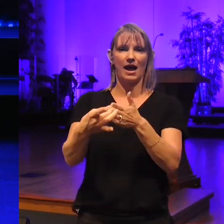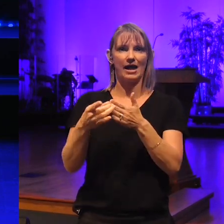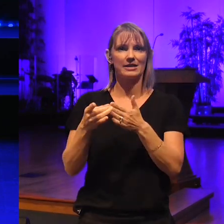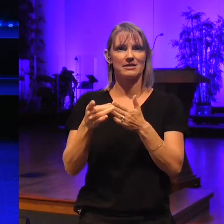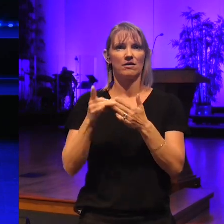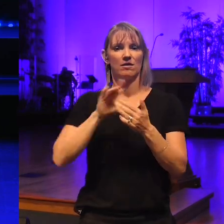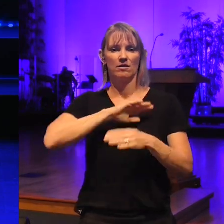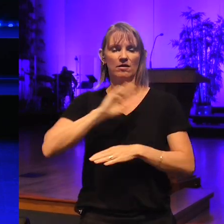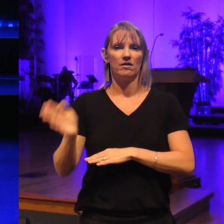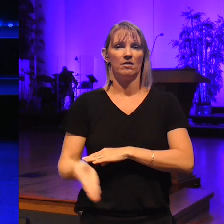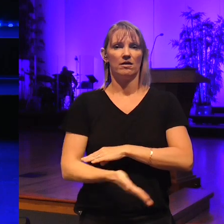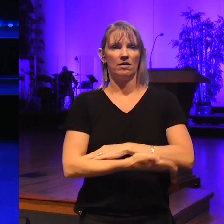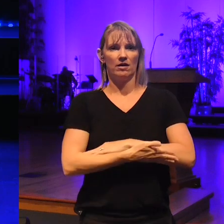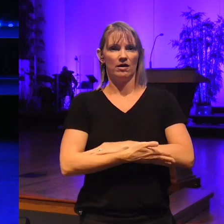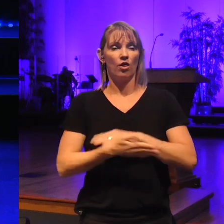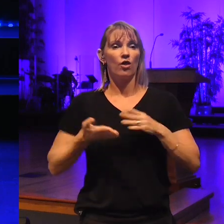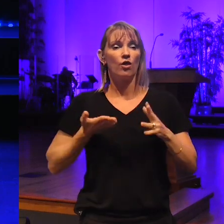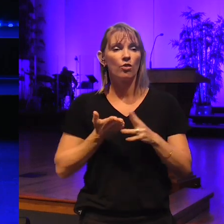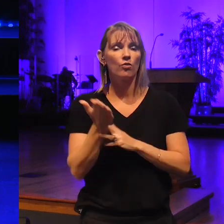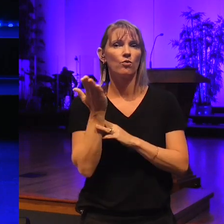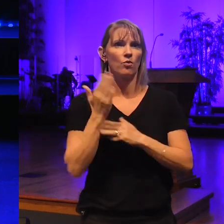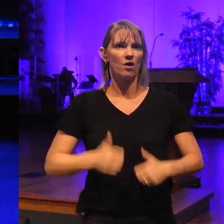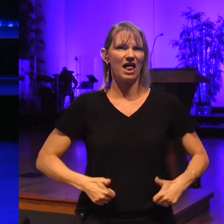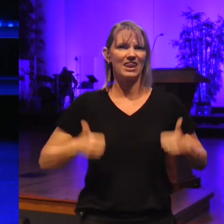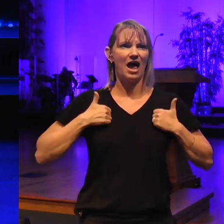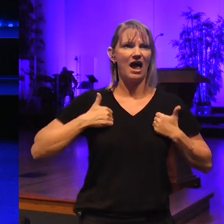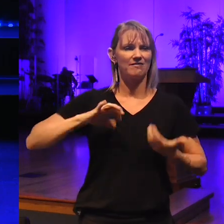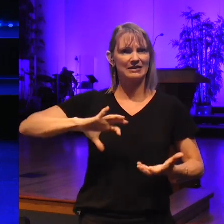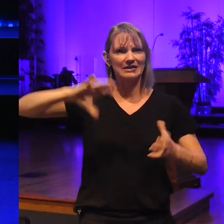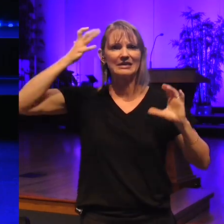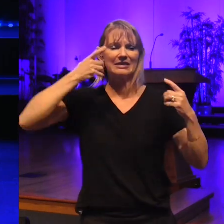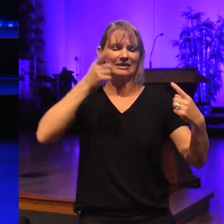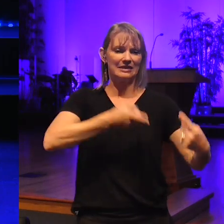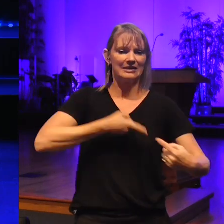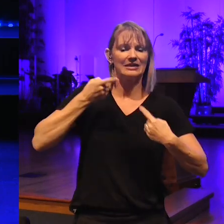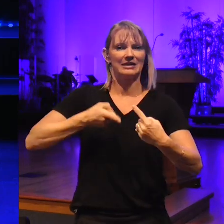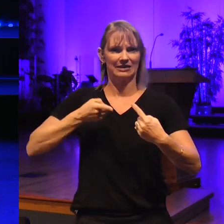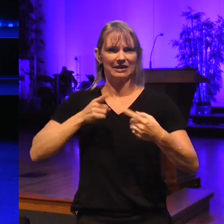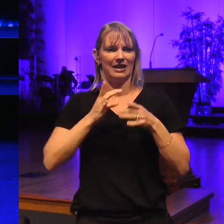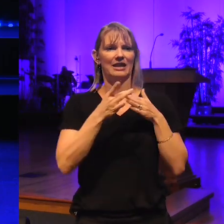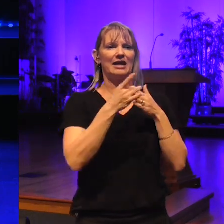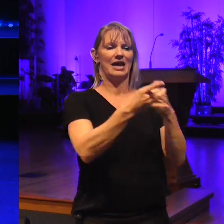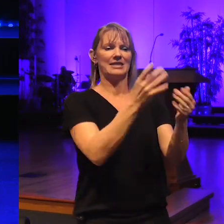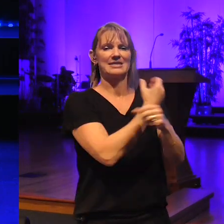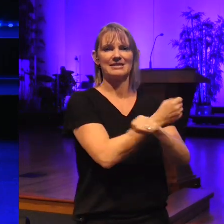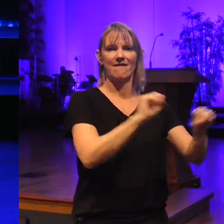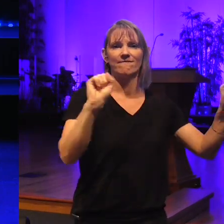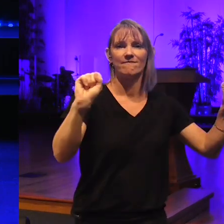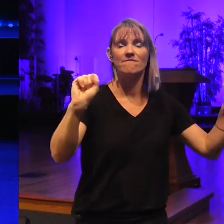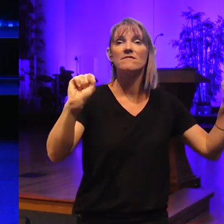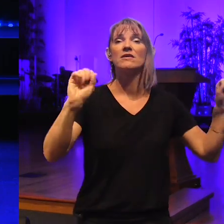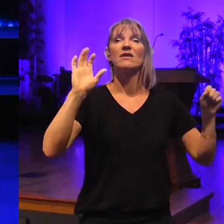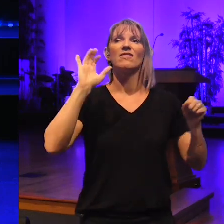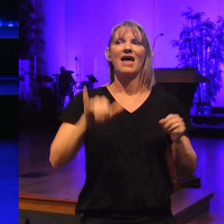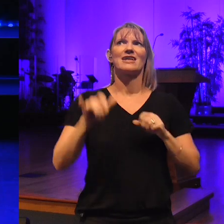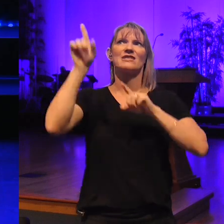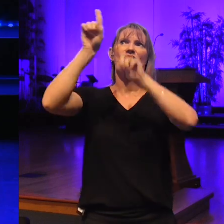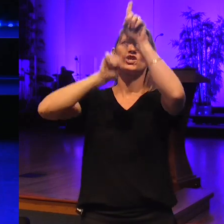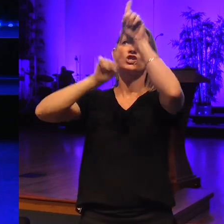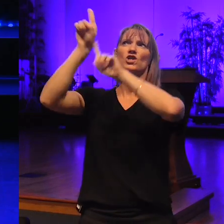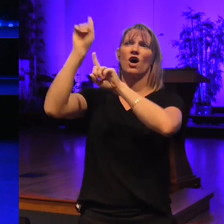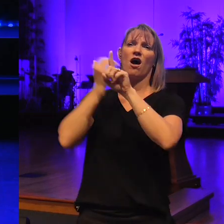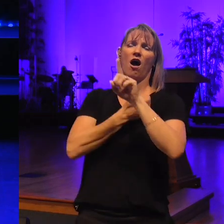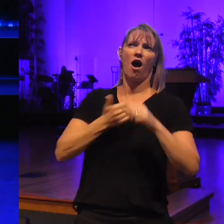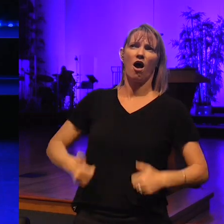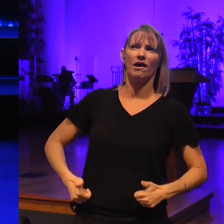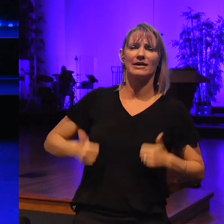the night. Through storms of life, it leads us to shores of love and light. It's the star of our existence,